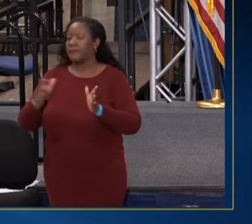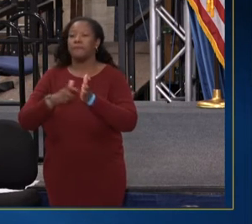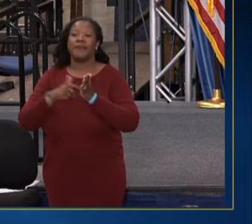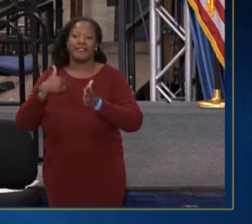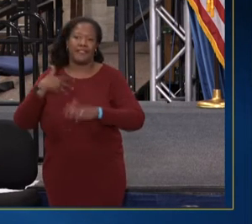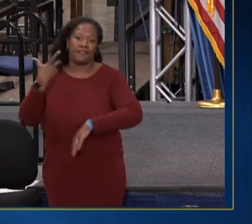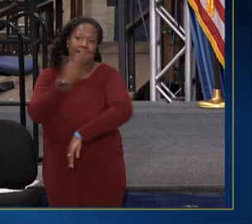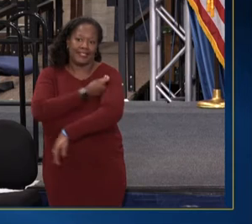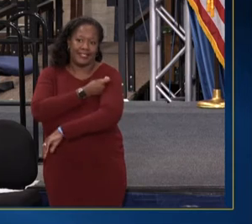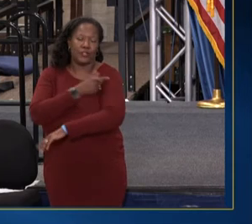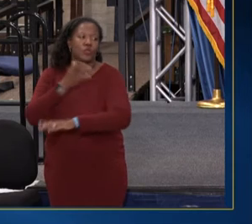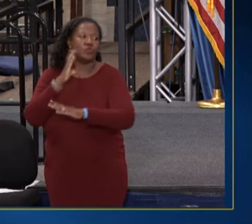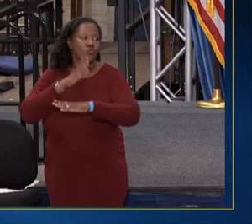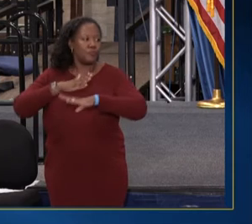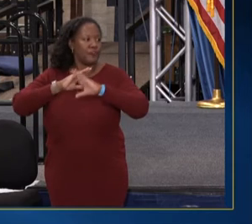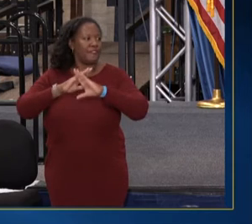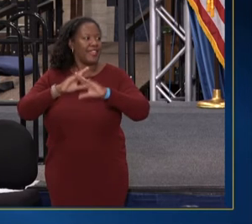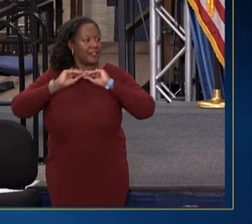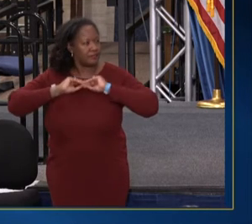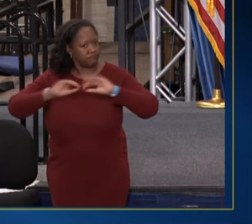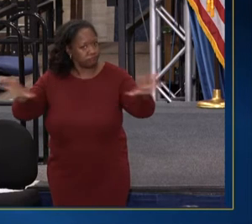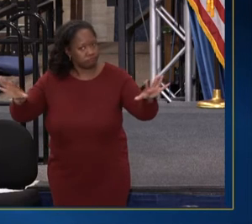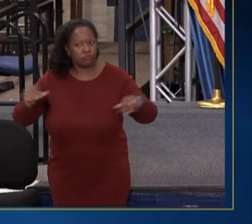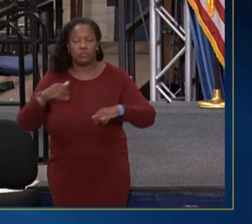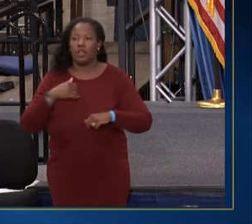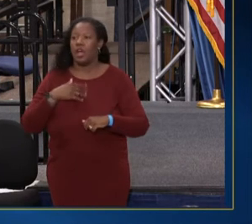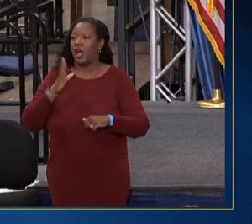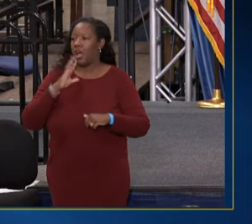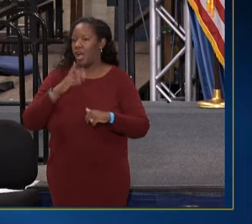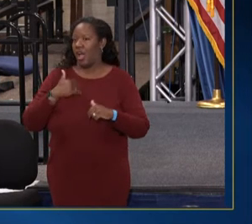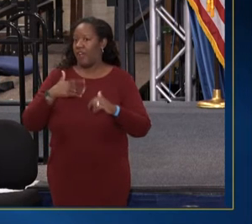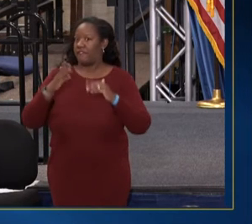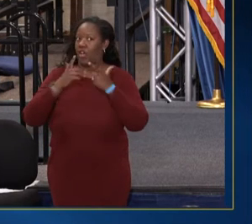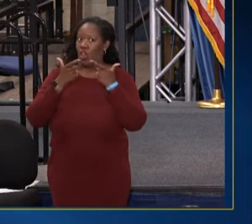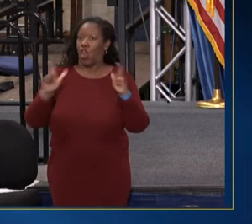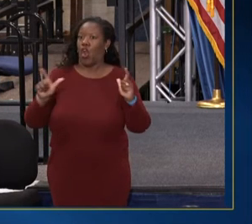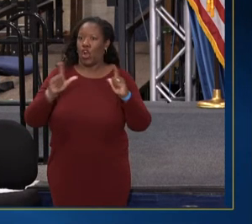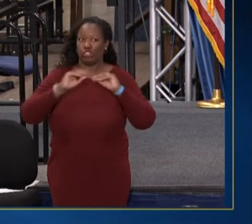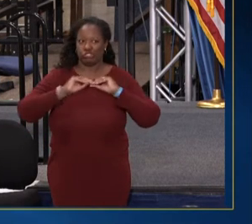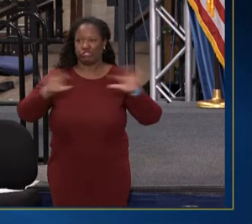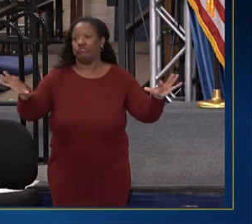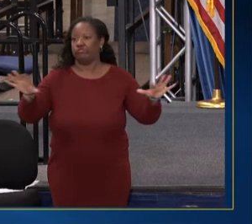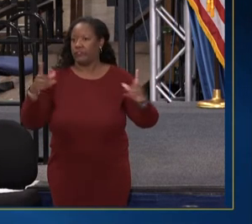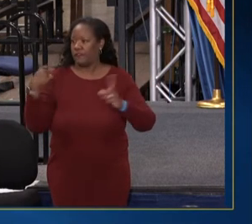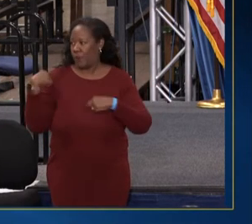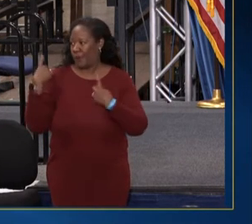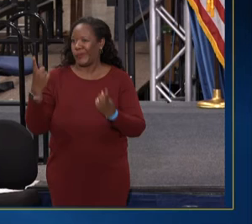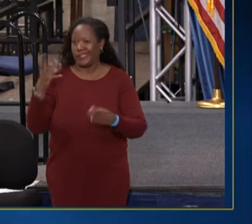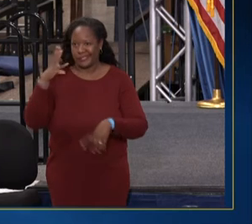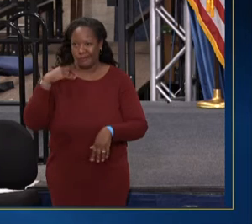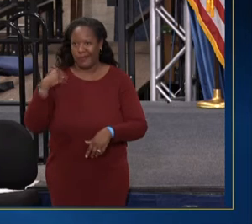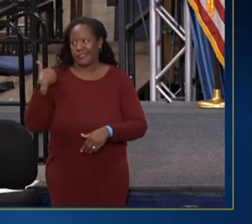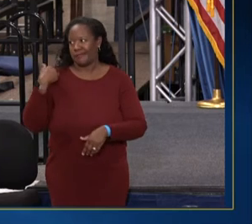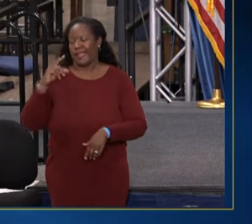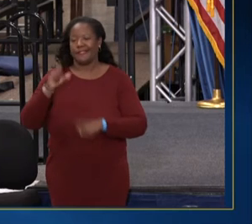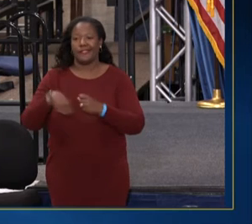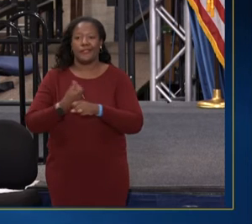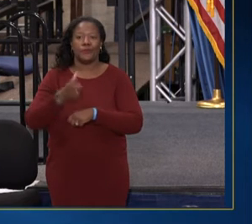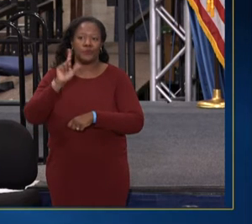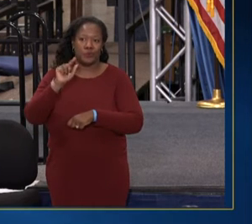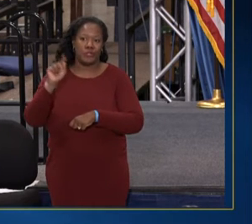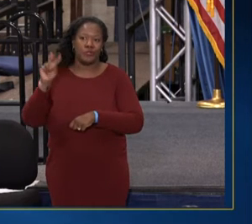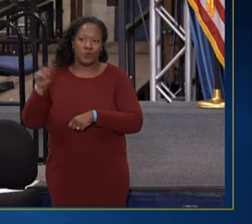to prevent an Mpox outbreak of equal or larger magnitude to what we've experienced in 2022.